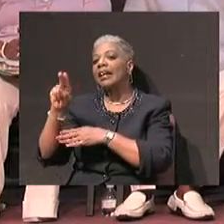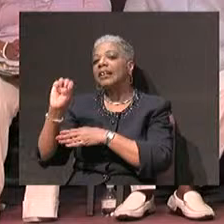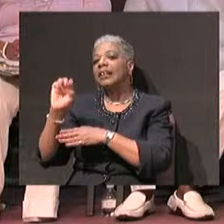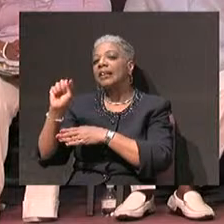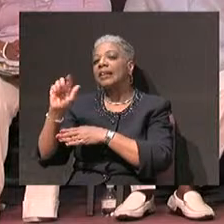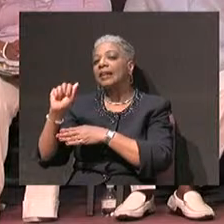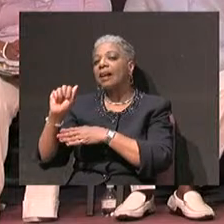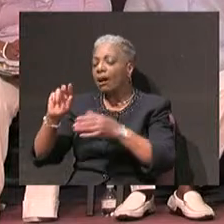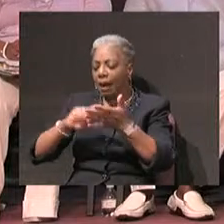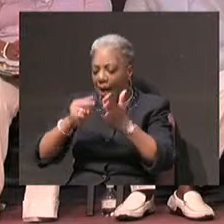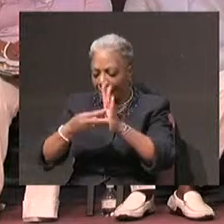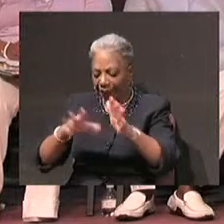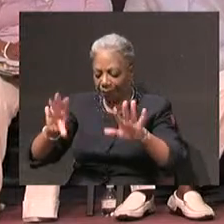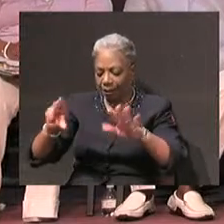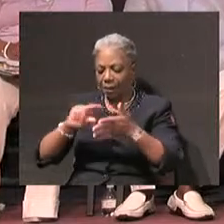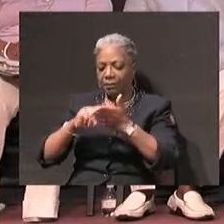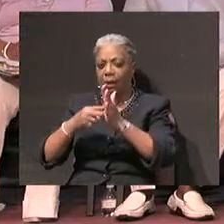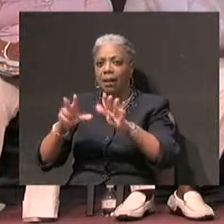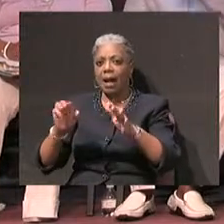had said.